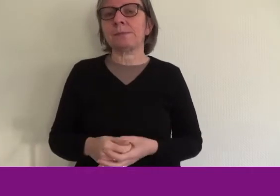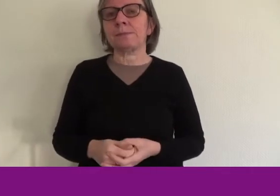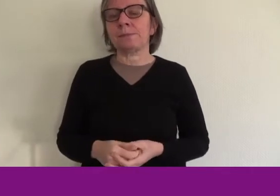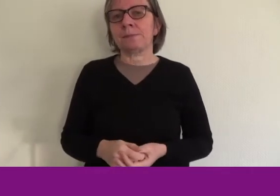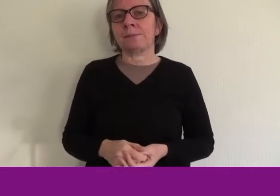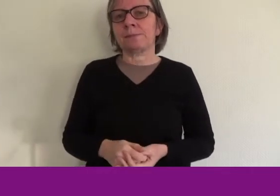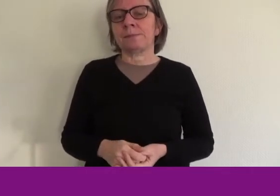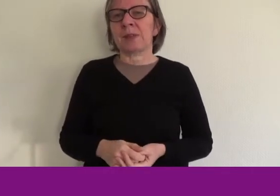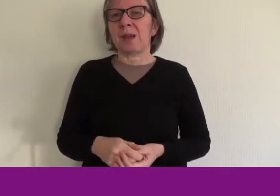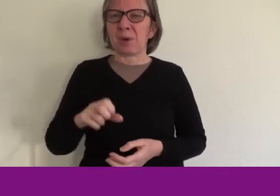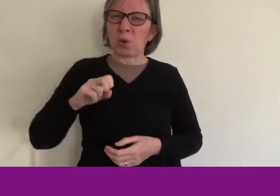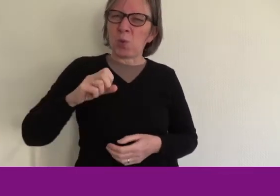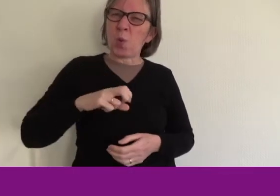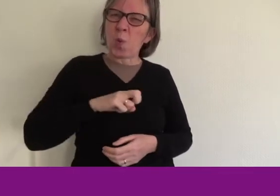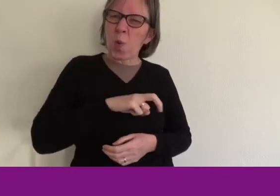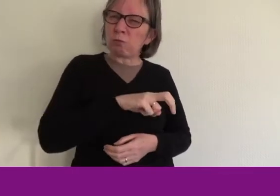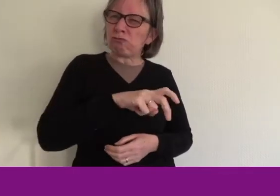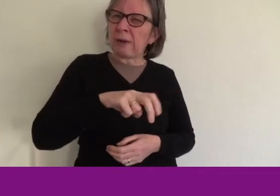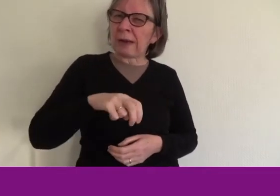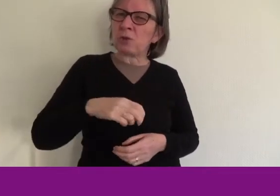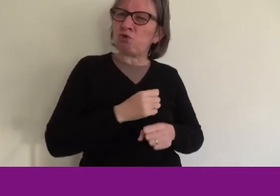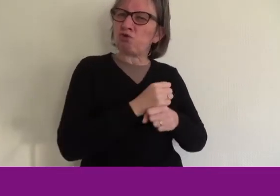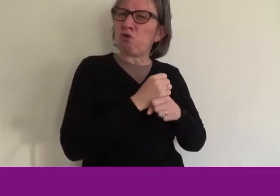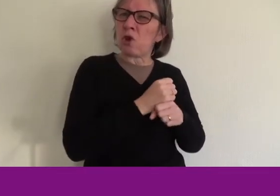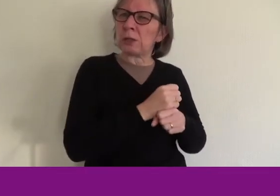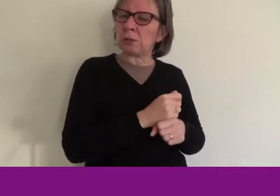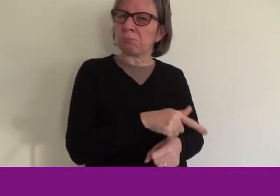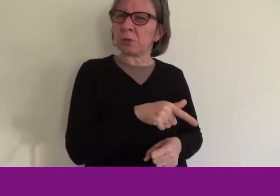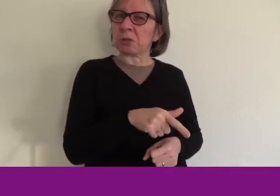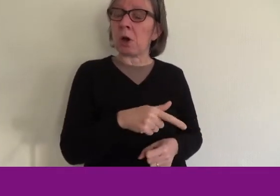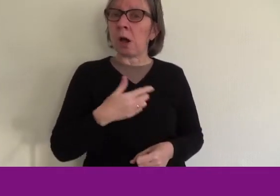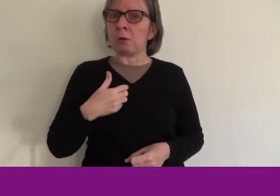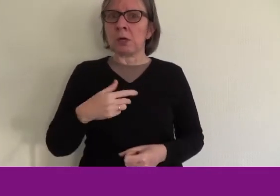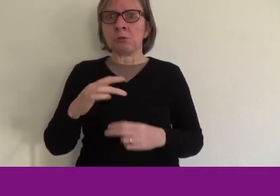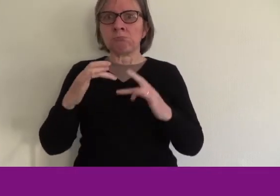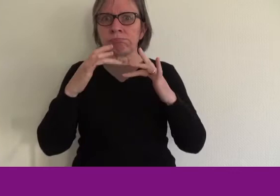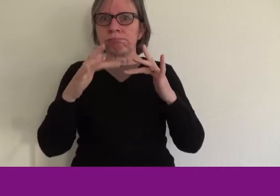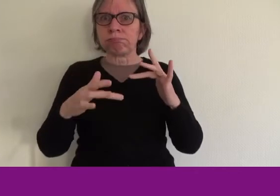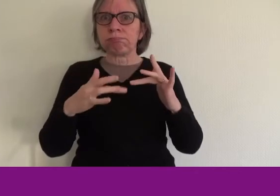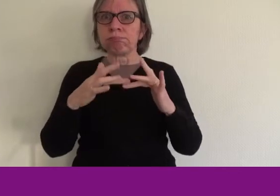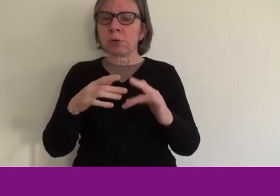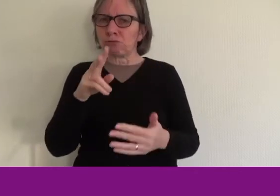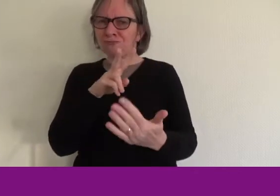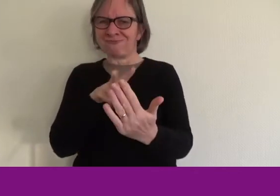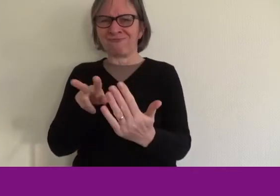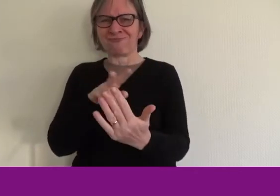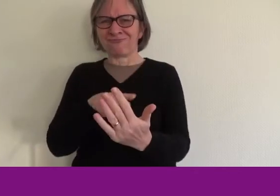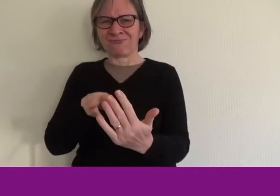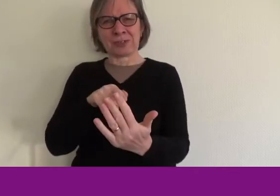this meditation. But that's not many of you. And when I found this on the internet, I thought that this was